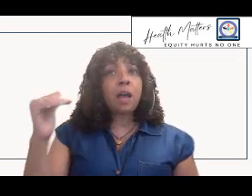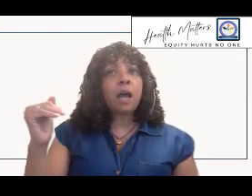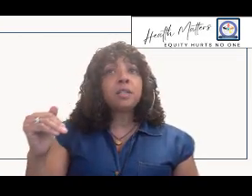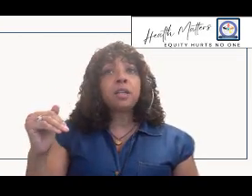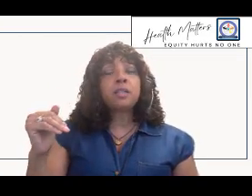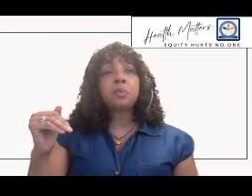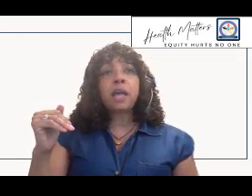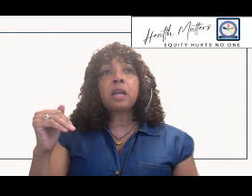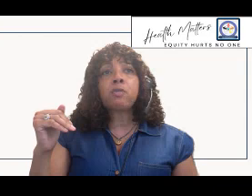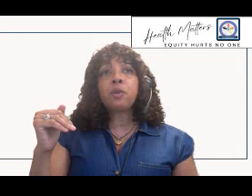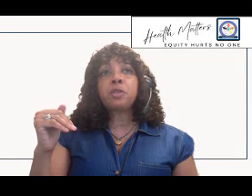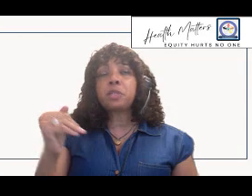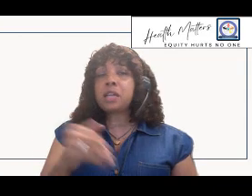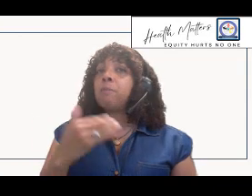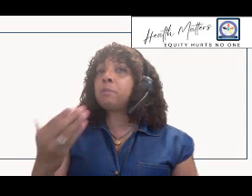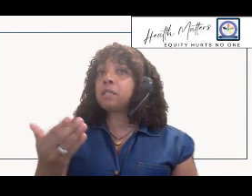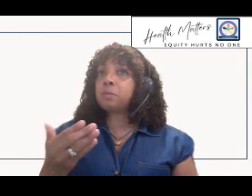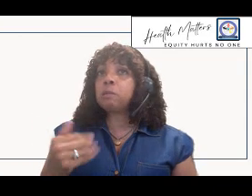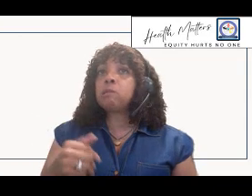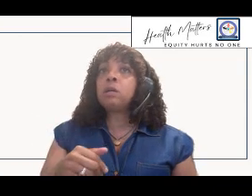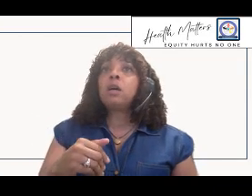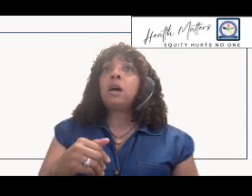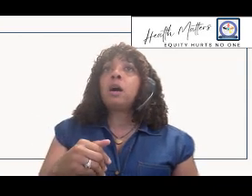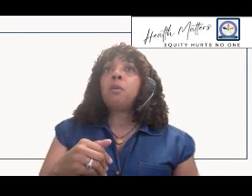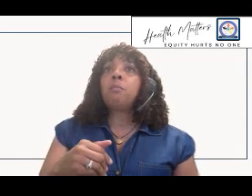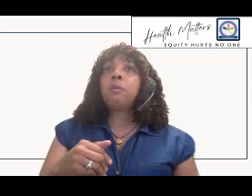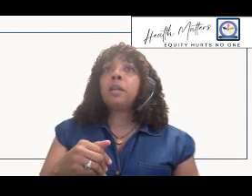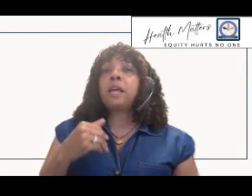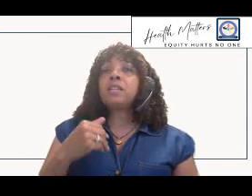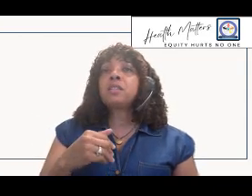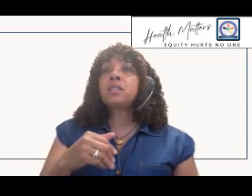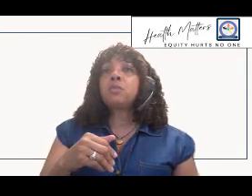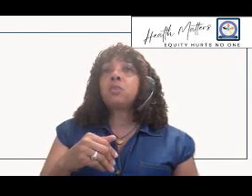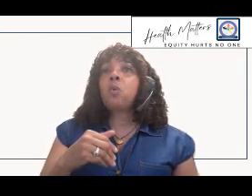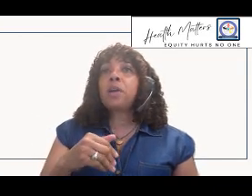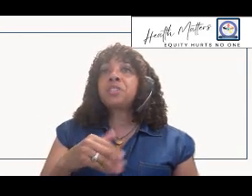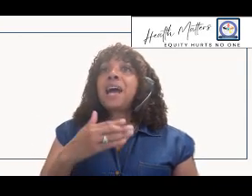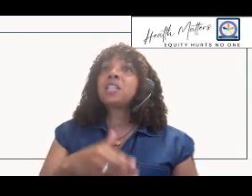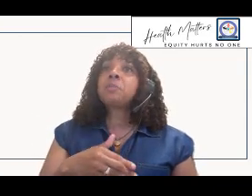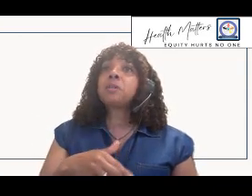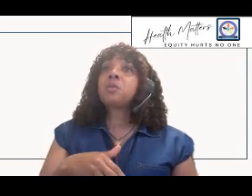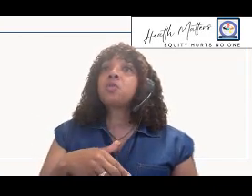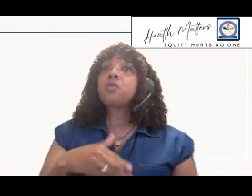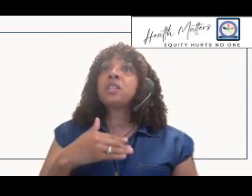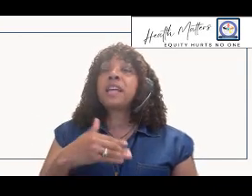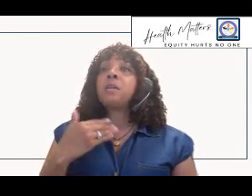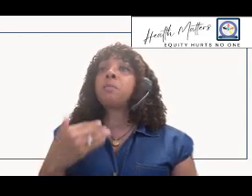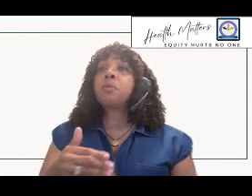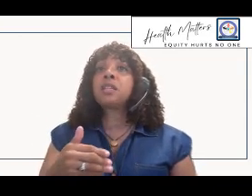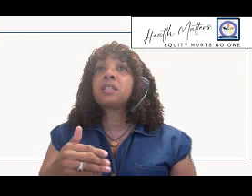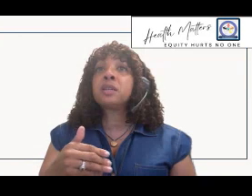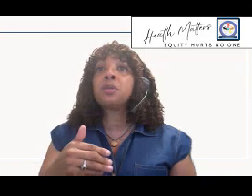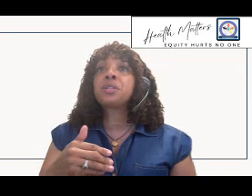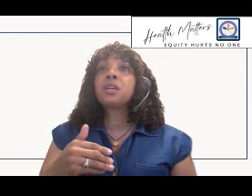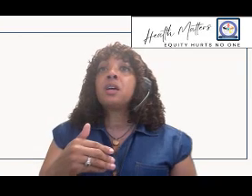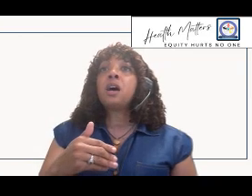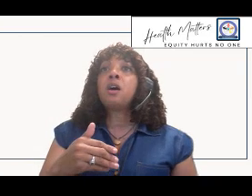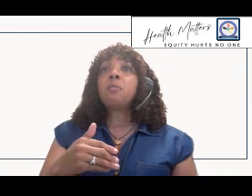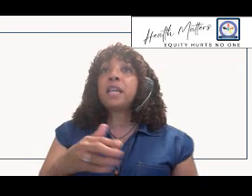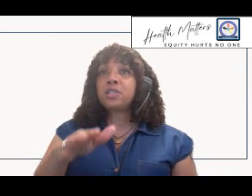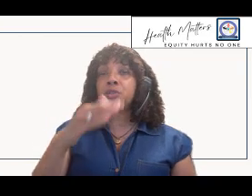a lot of content. It was kind of referred to as an omnibus bill, but in essence, it requires that hospitals or freestanding birthing